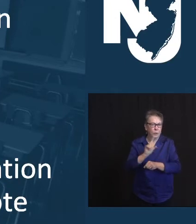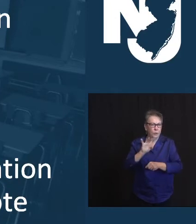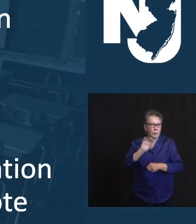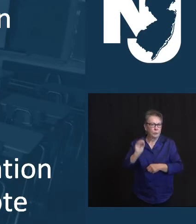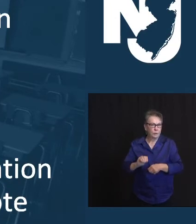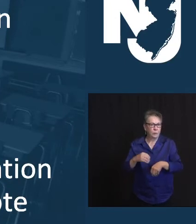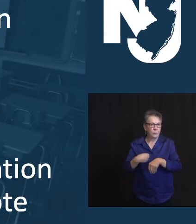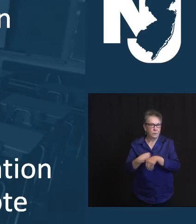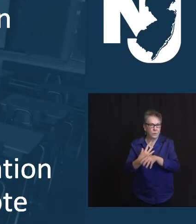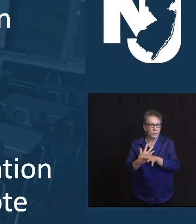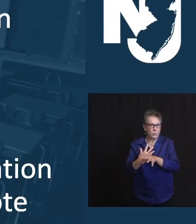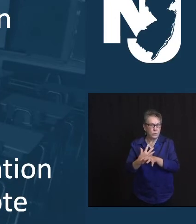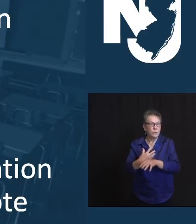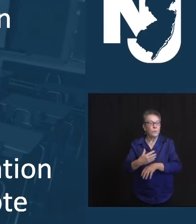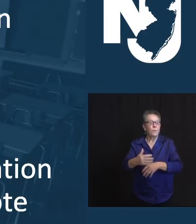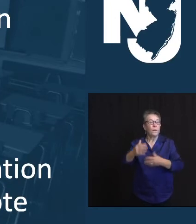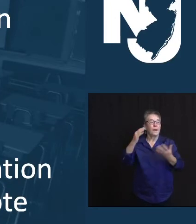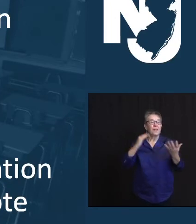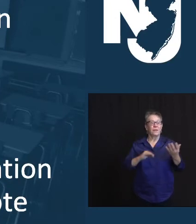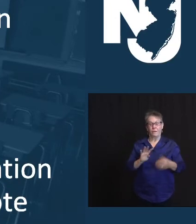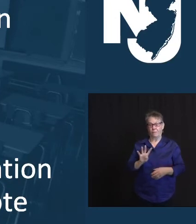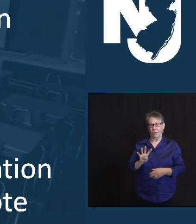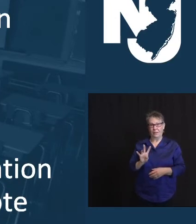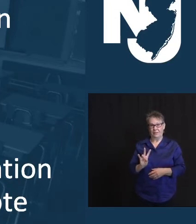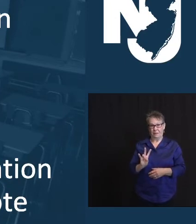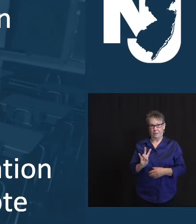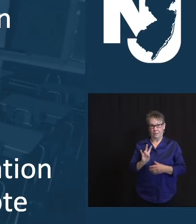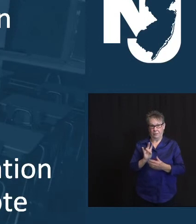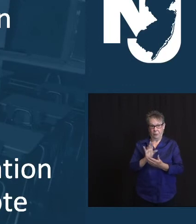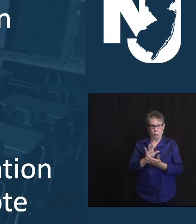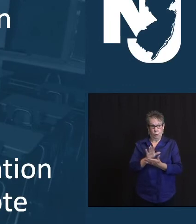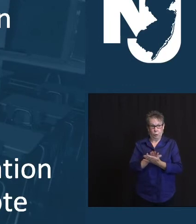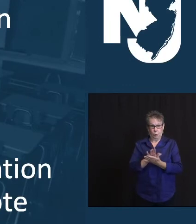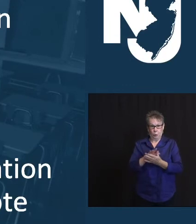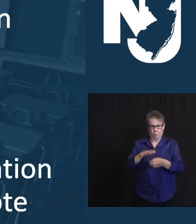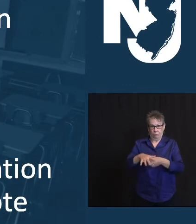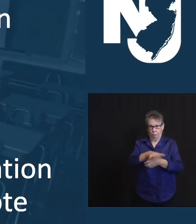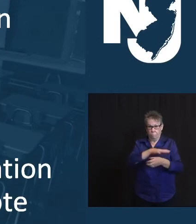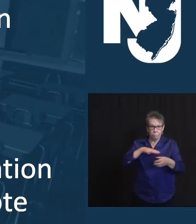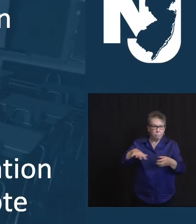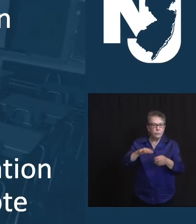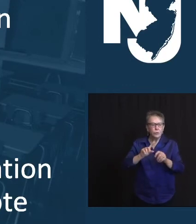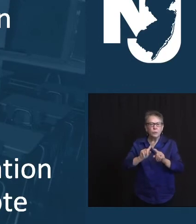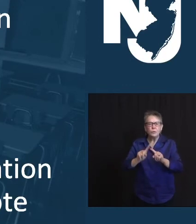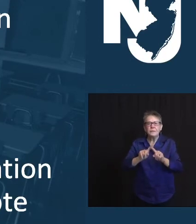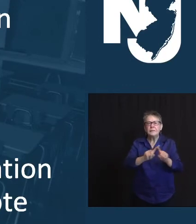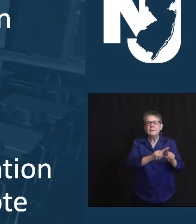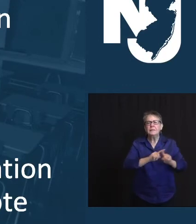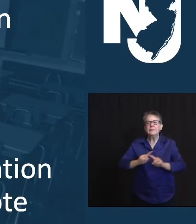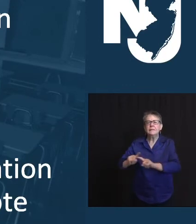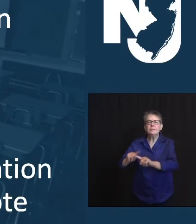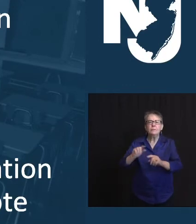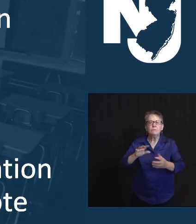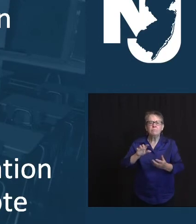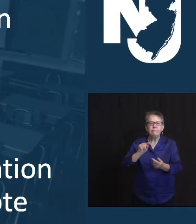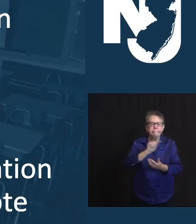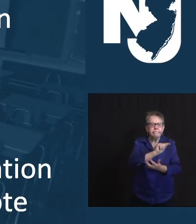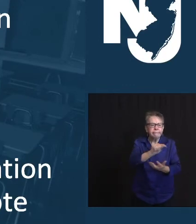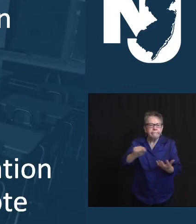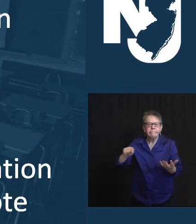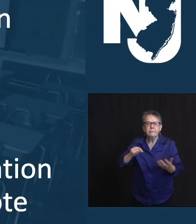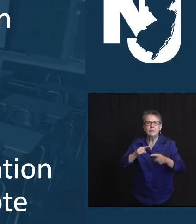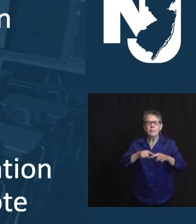bottom, are using some combination of in-person, hybrid, or all remote across multiple buildings. And that number